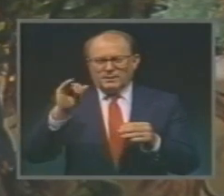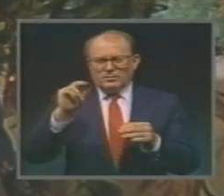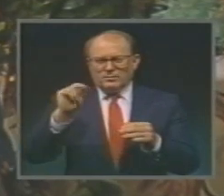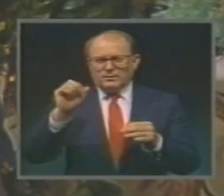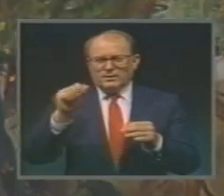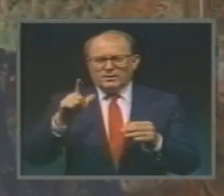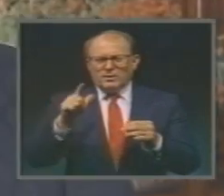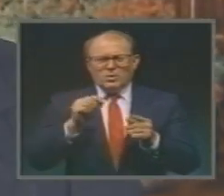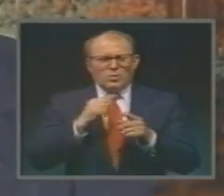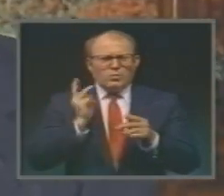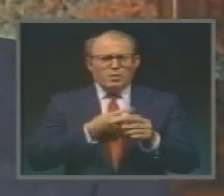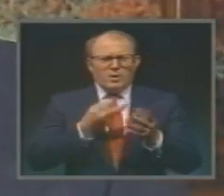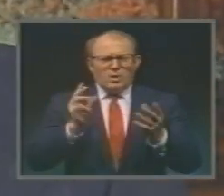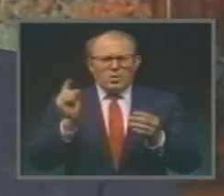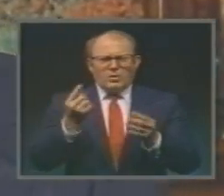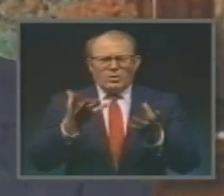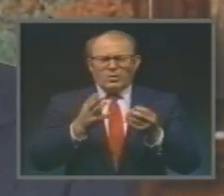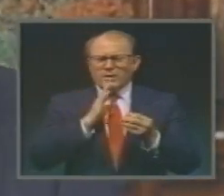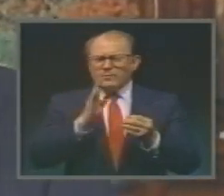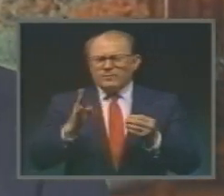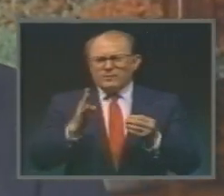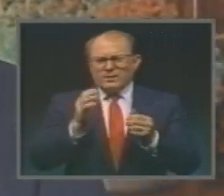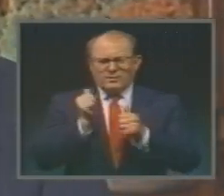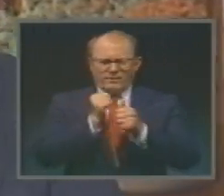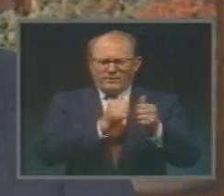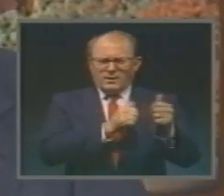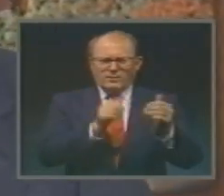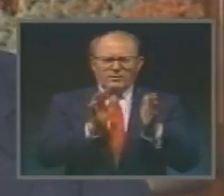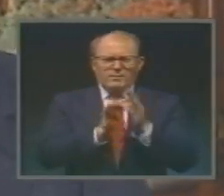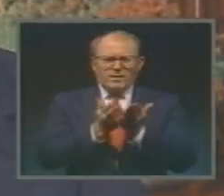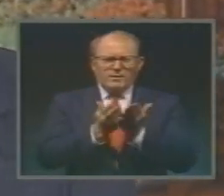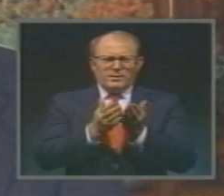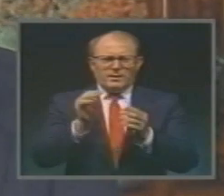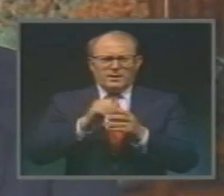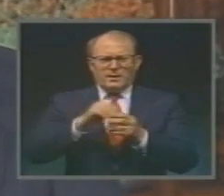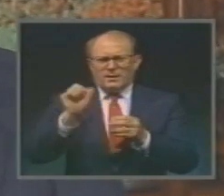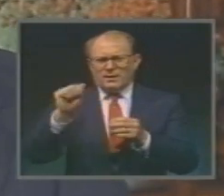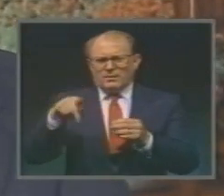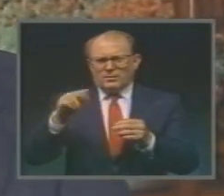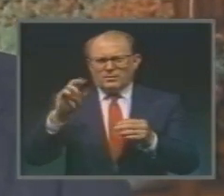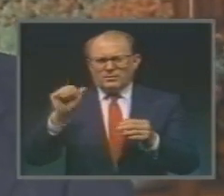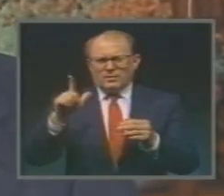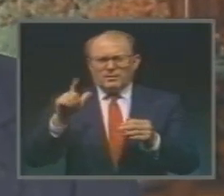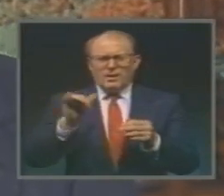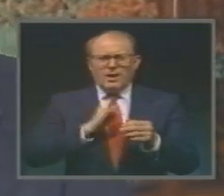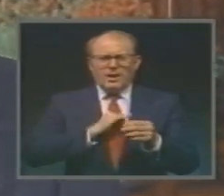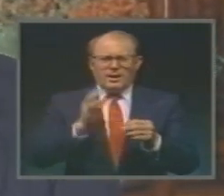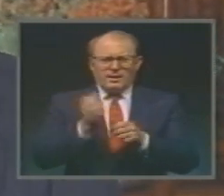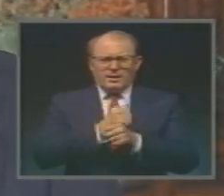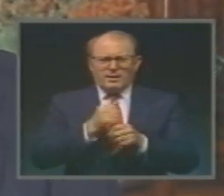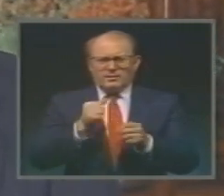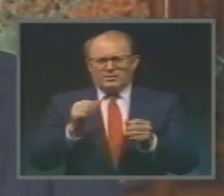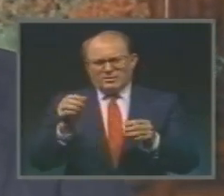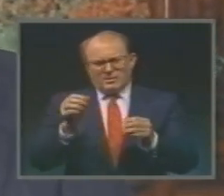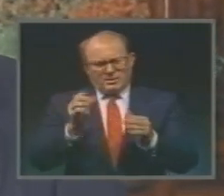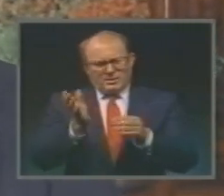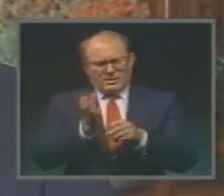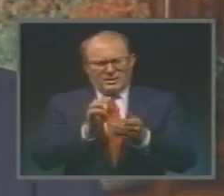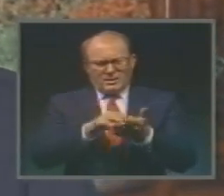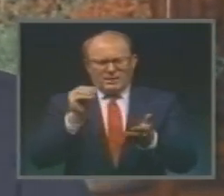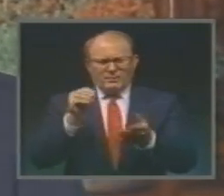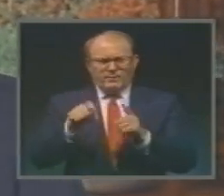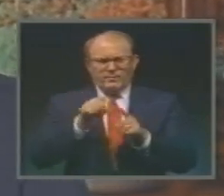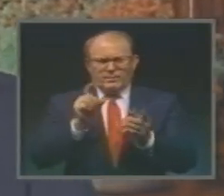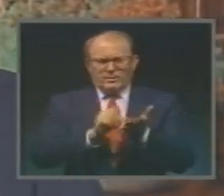relevant. The week of May 2nd, 1990, someone sent me a clipping from the Atlanta Journal and Constitution in which there